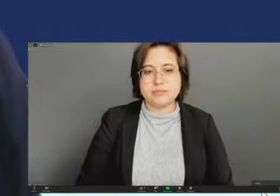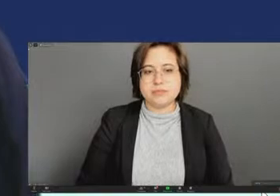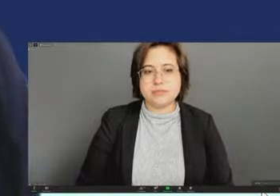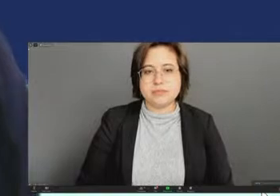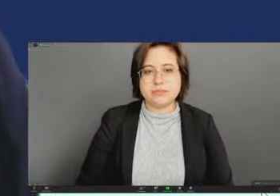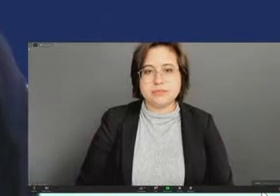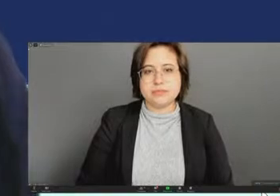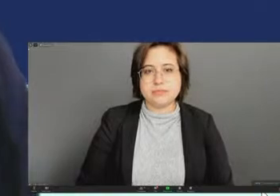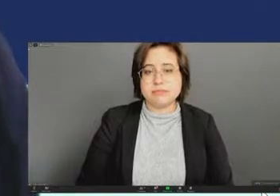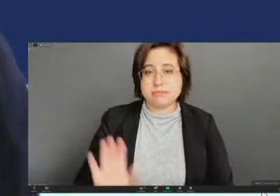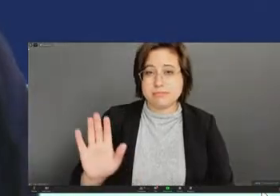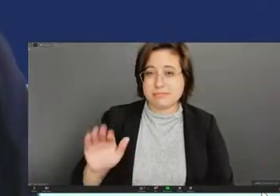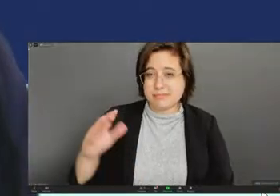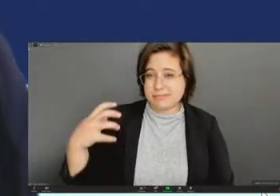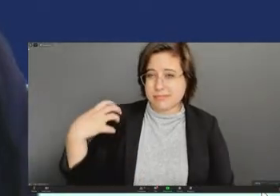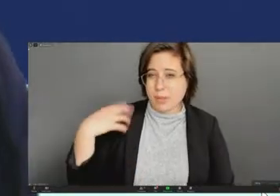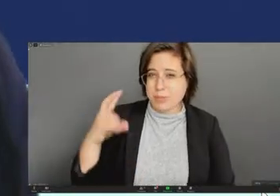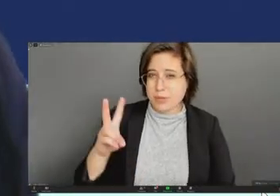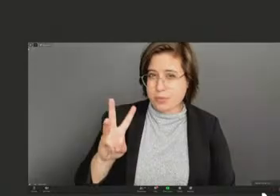Captain Wu?